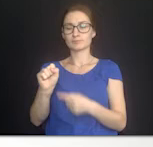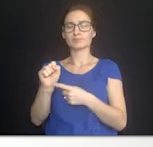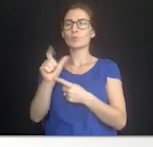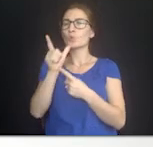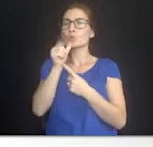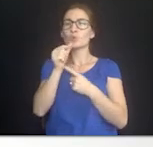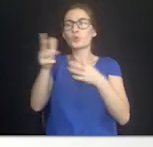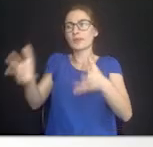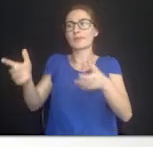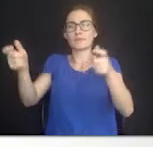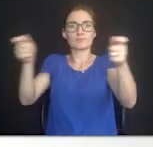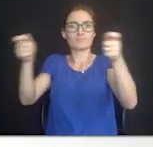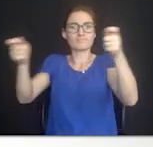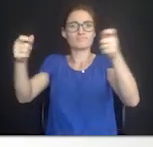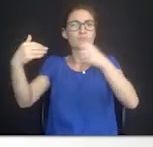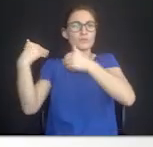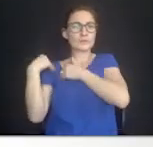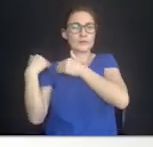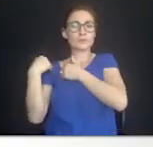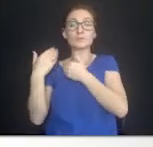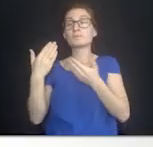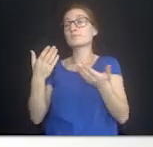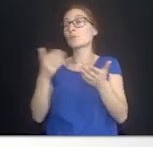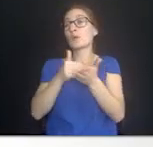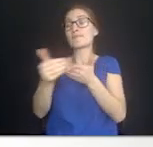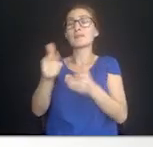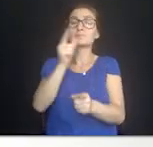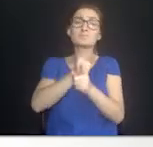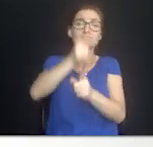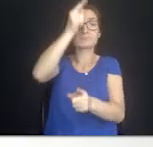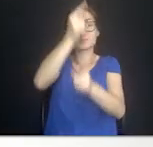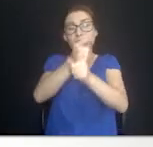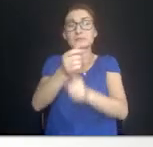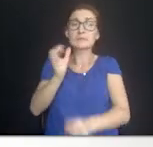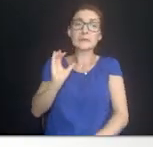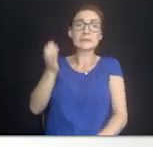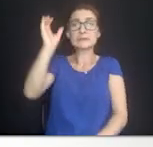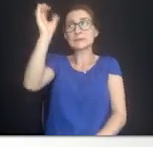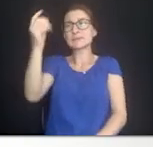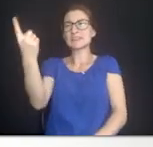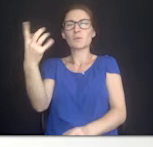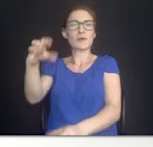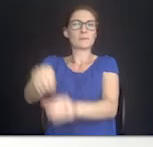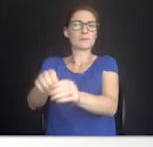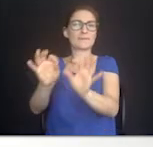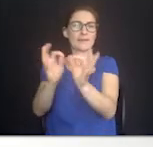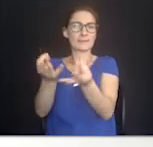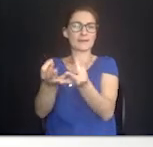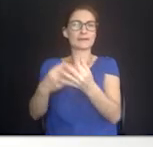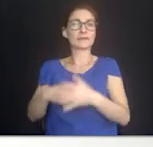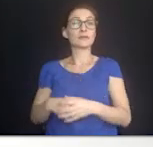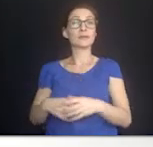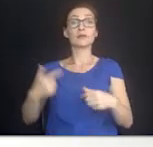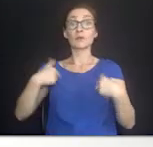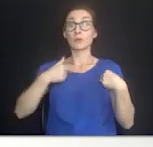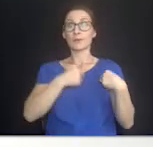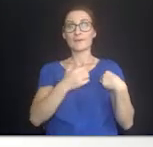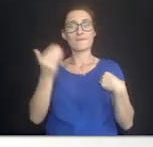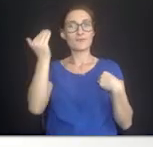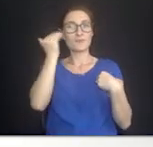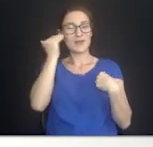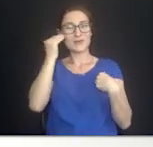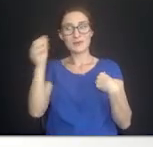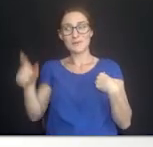it might be a sibling or a cousin or someone that's, in the family. But we are very, very familiar with what's also called